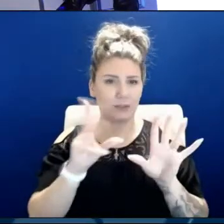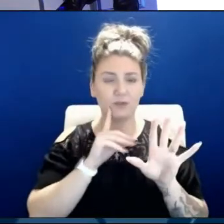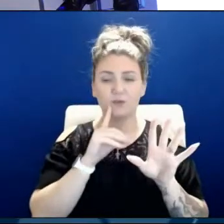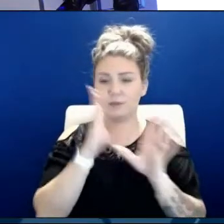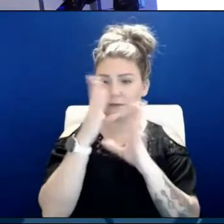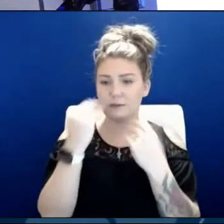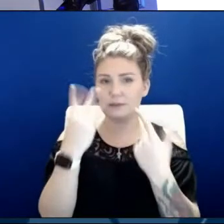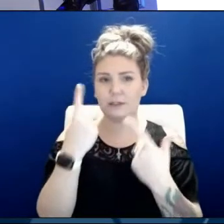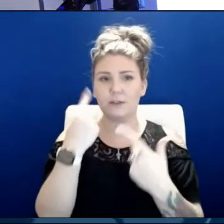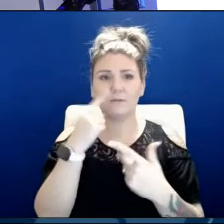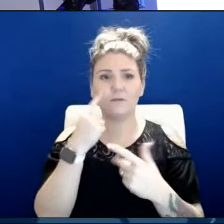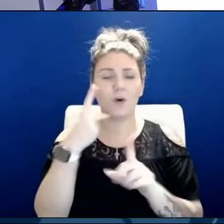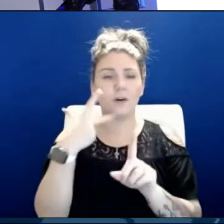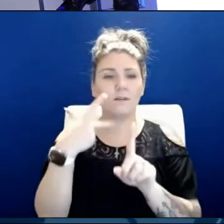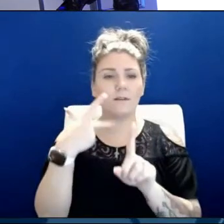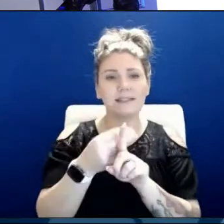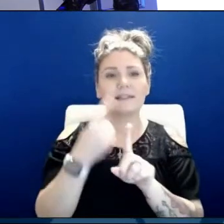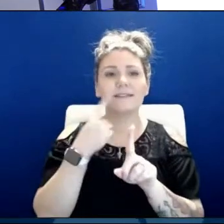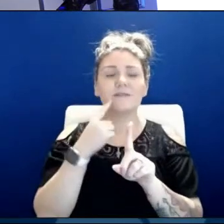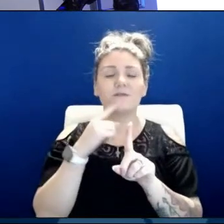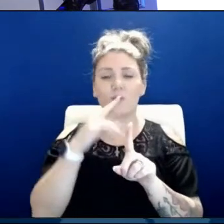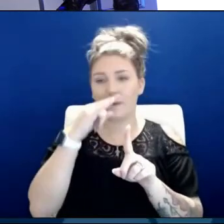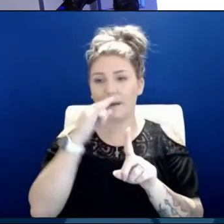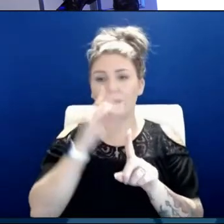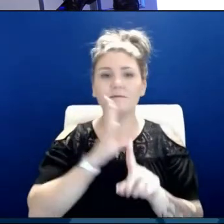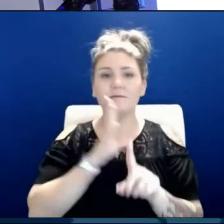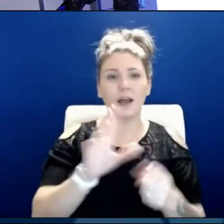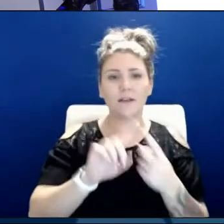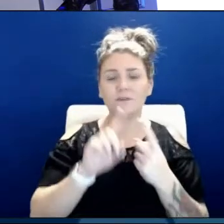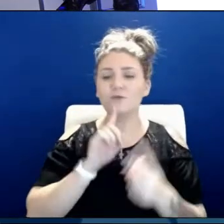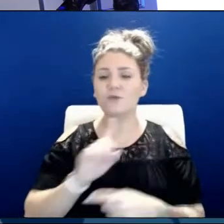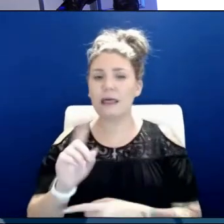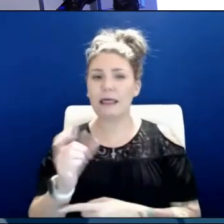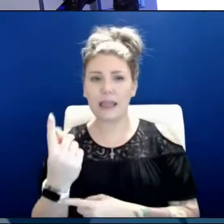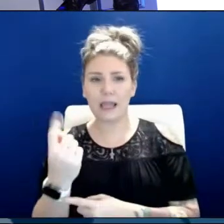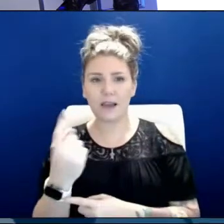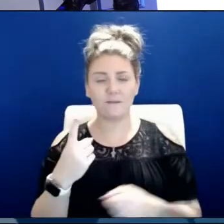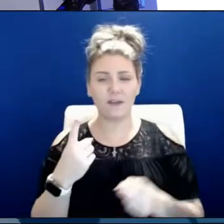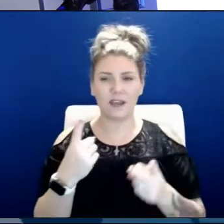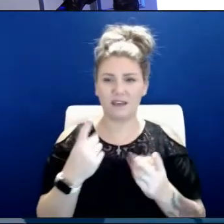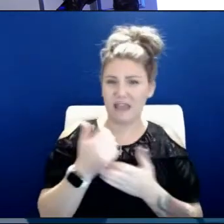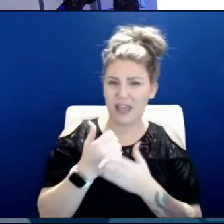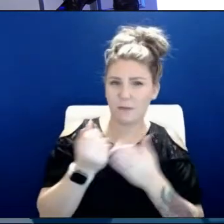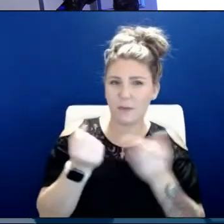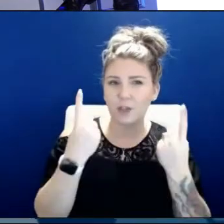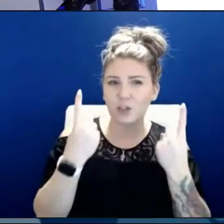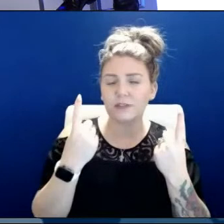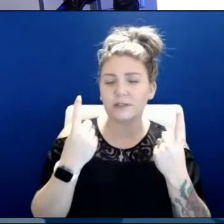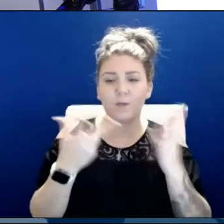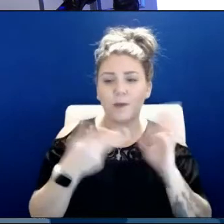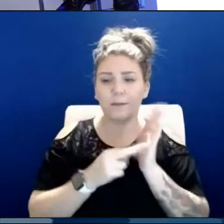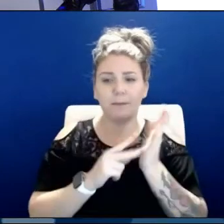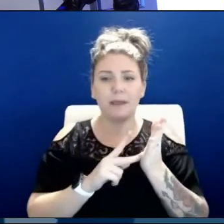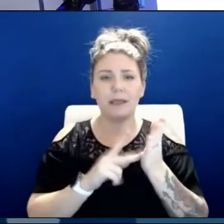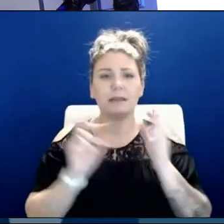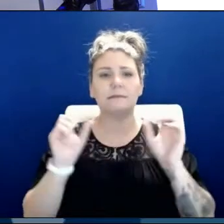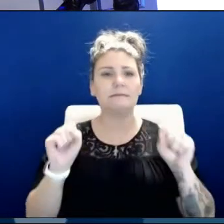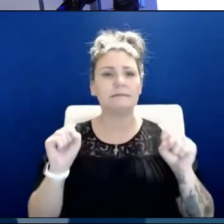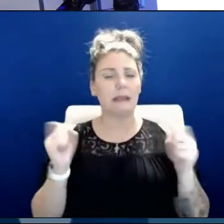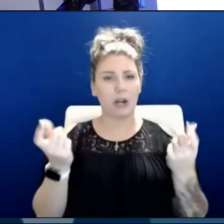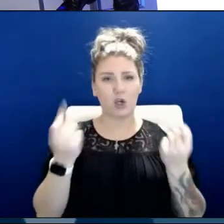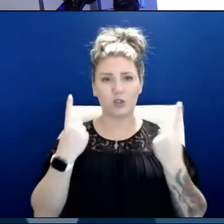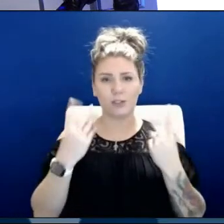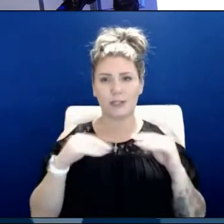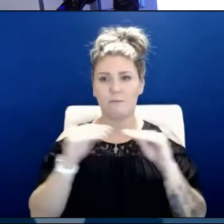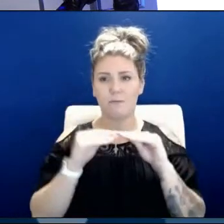for kids 5 to 11. Help people better understand what that meant so that they can walk away today with the right information. Let's do that, because I